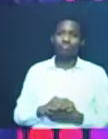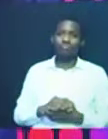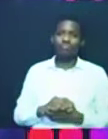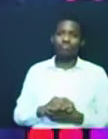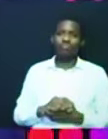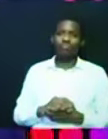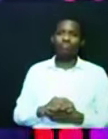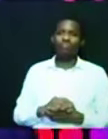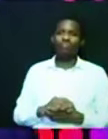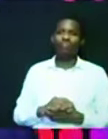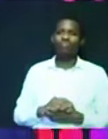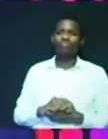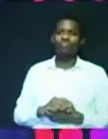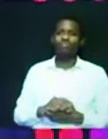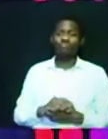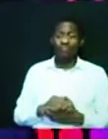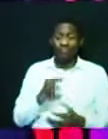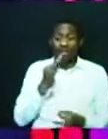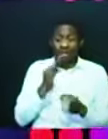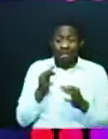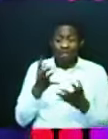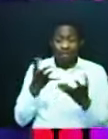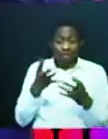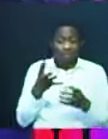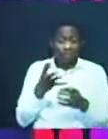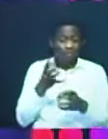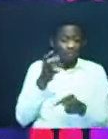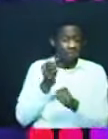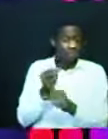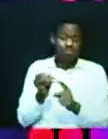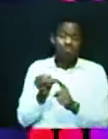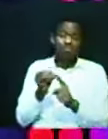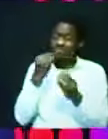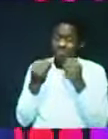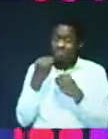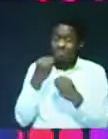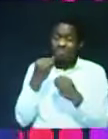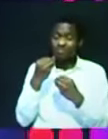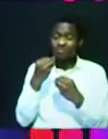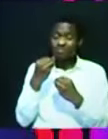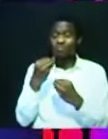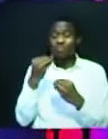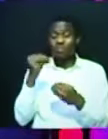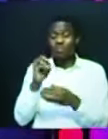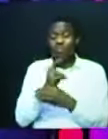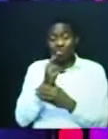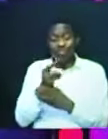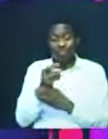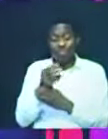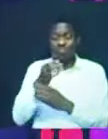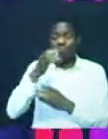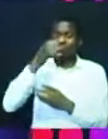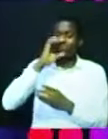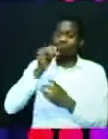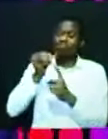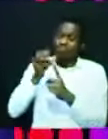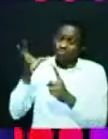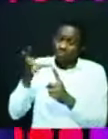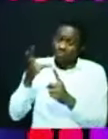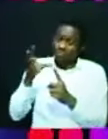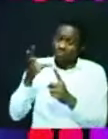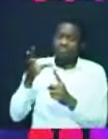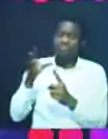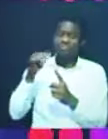edidie mroso. Ene bribi atisa anumwaya e nyansa. Wisdom is the manager of death